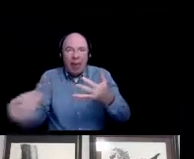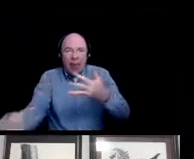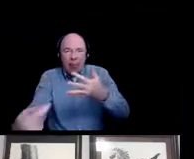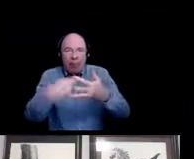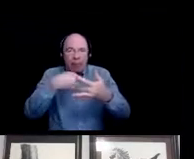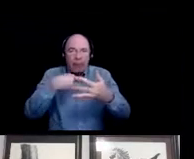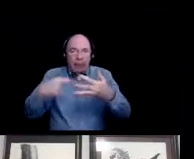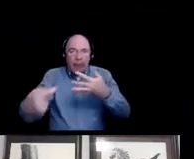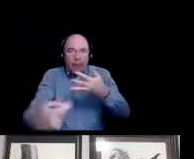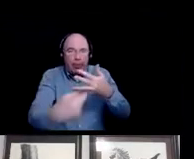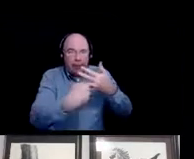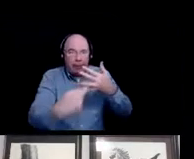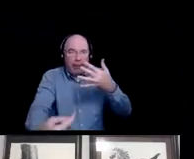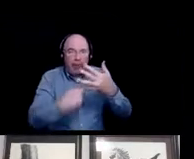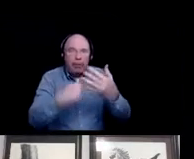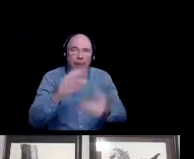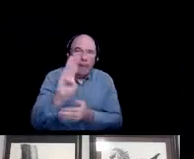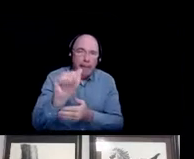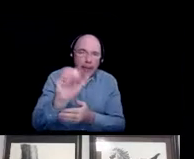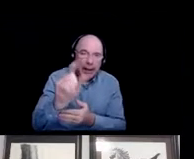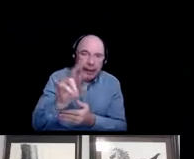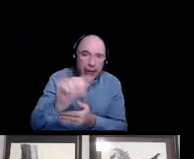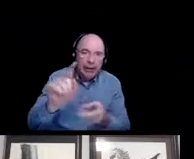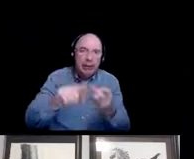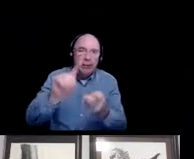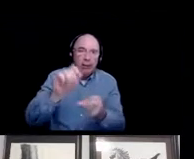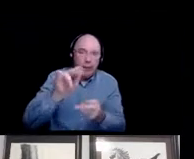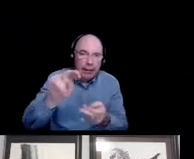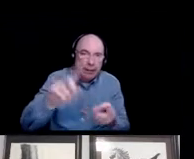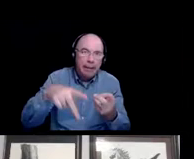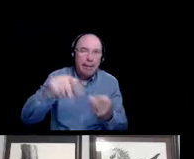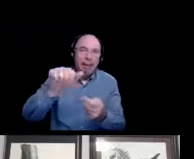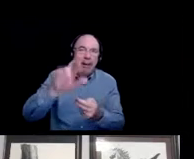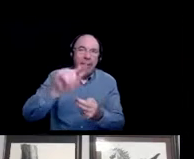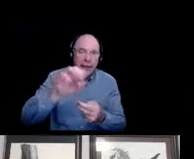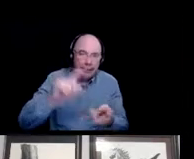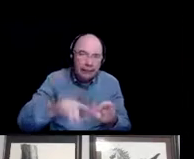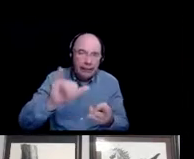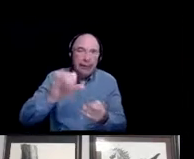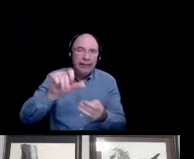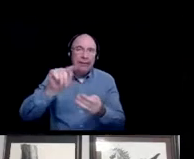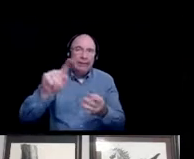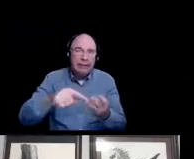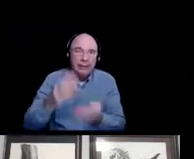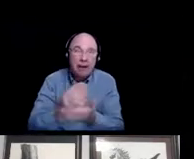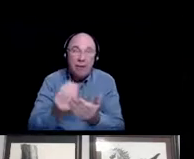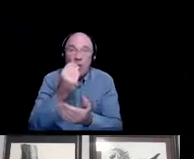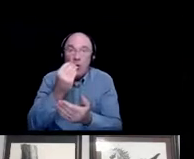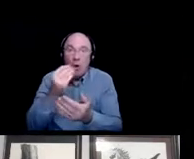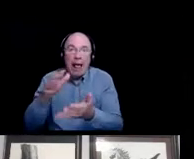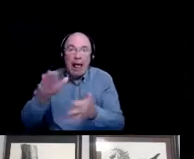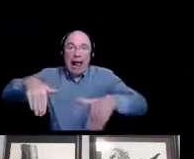like bacteria, bacterial toxins, viruses, parasites, yeast, partially digested food